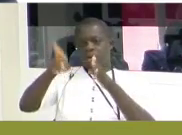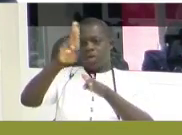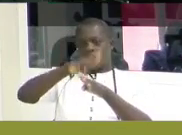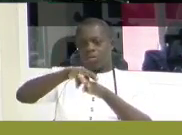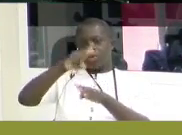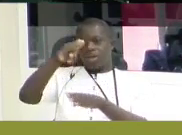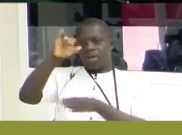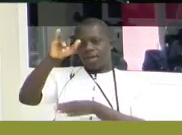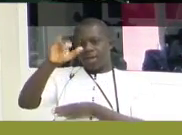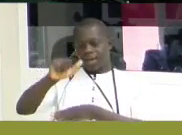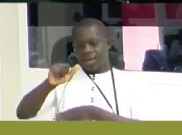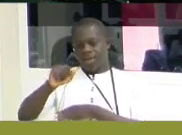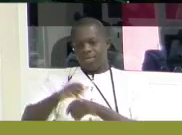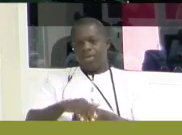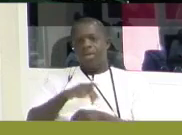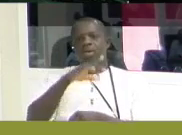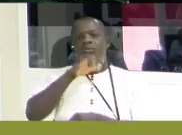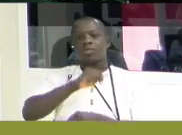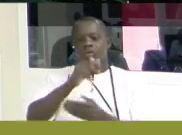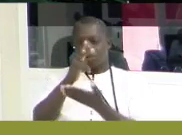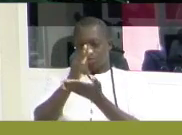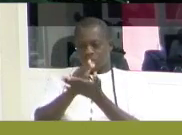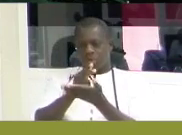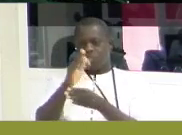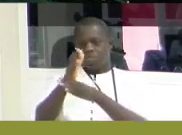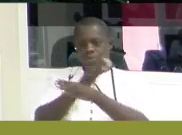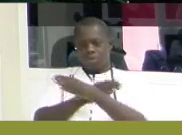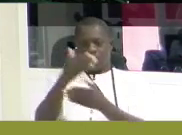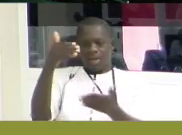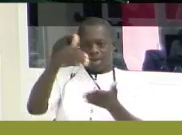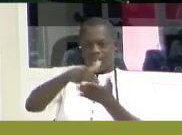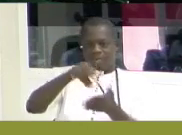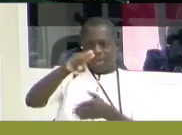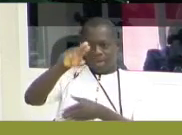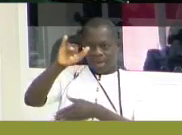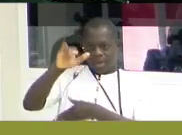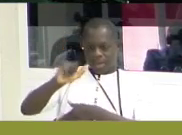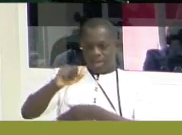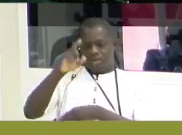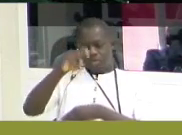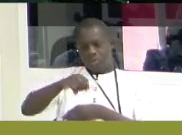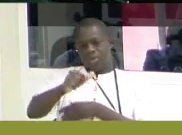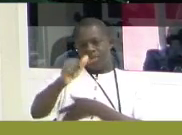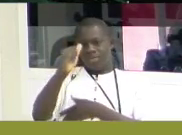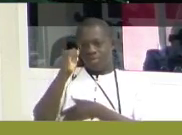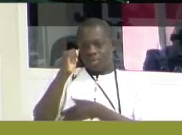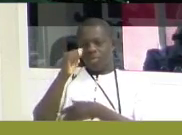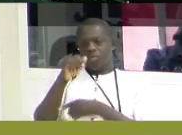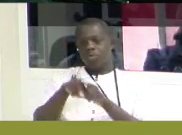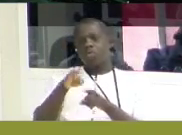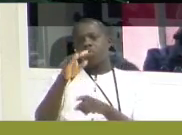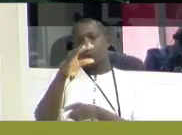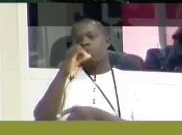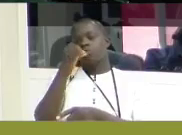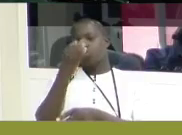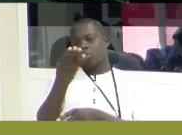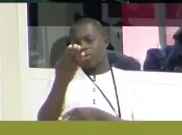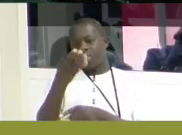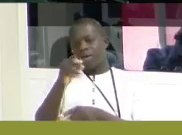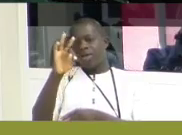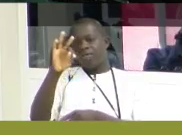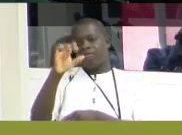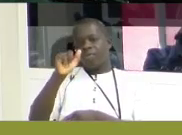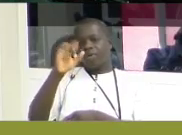Mr. Witness, before we go on to your ordeal at the NIA, can I just take you back? You mentioned that Fatoumata Jahumpasise warned